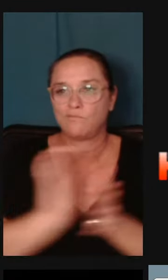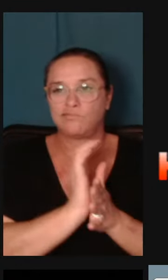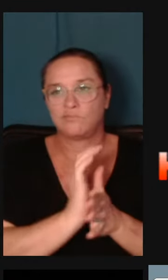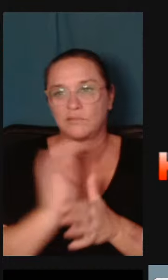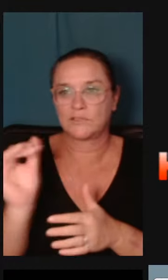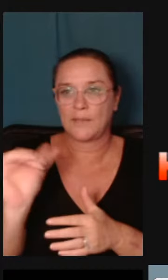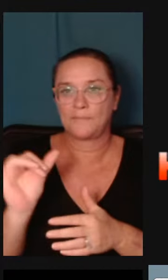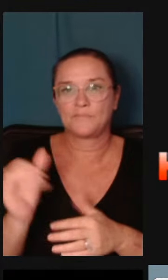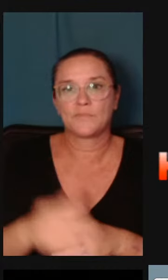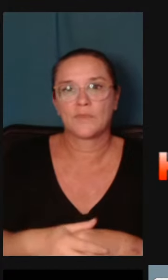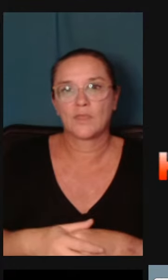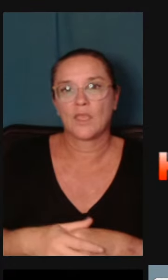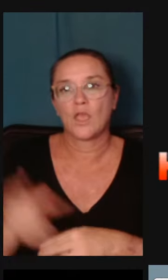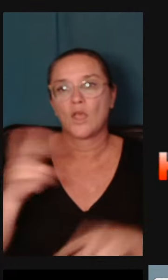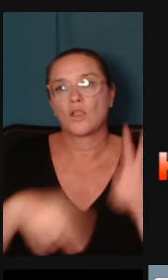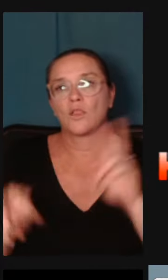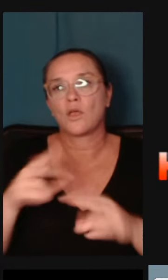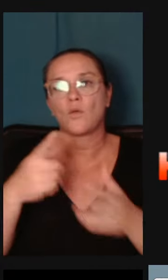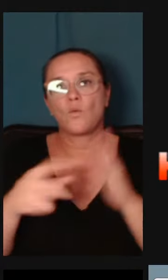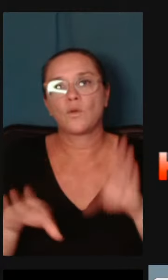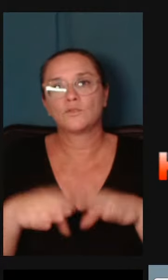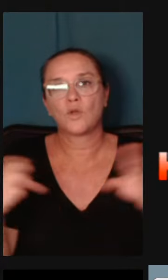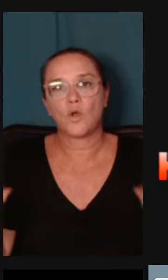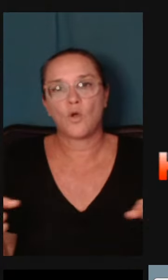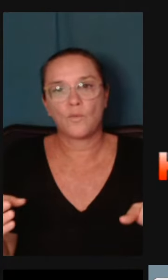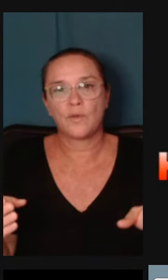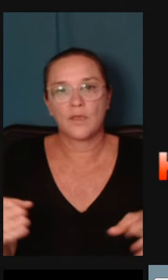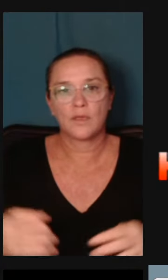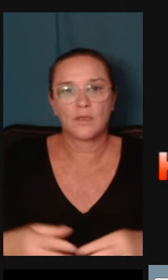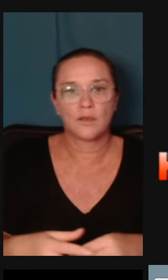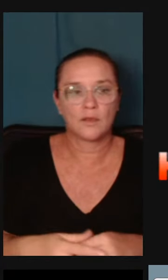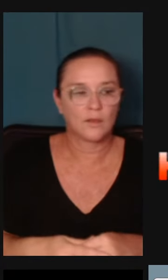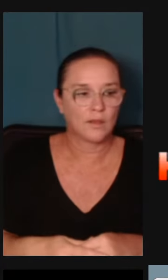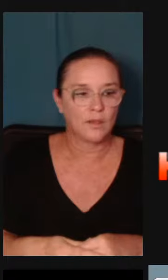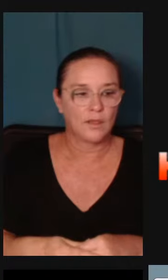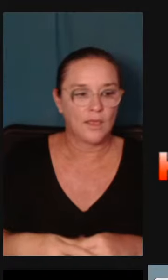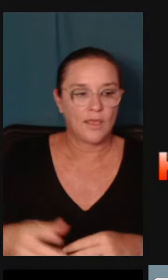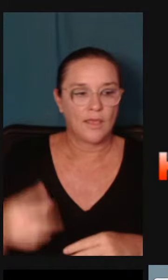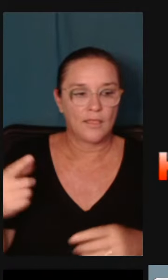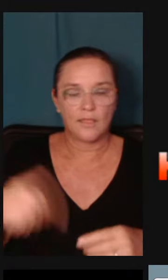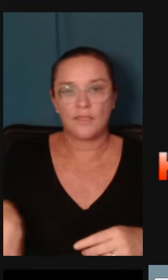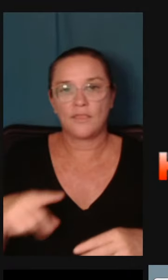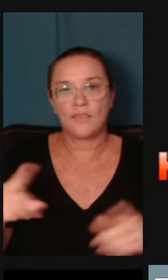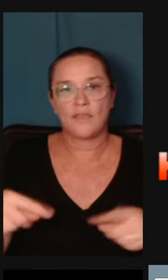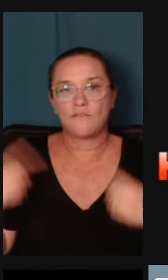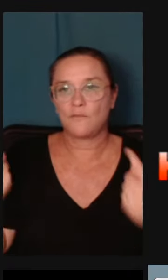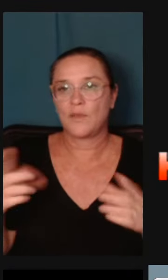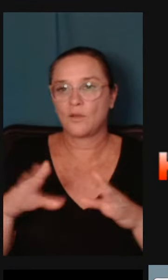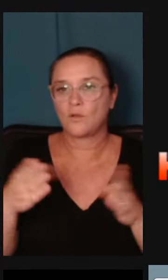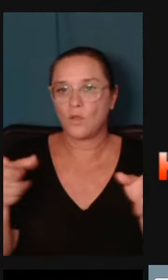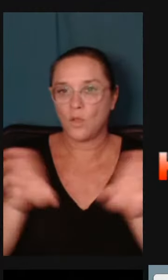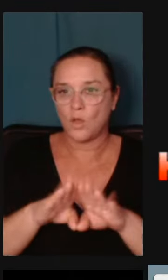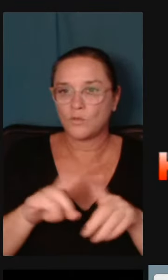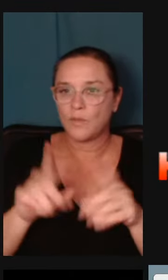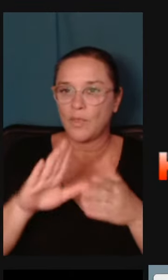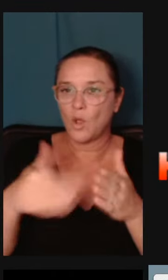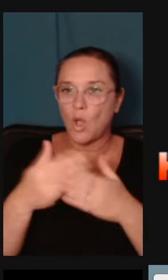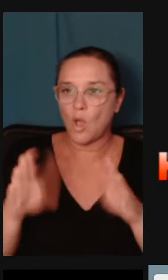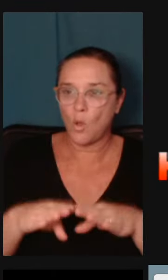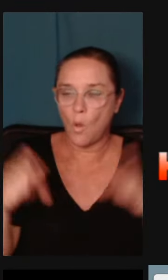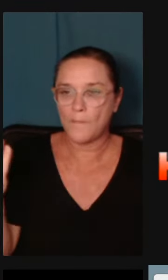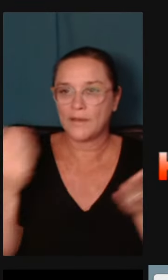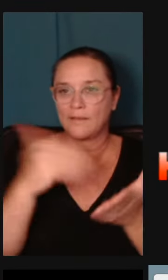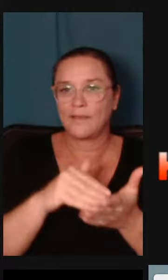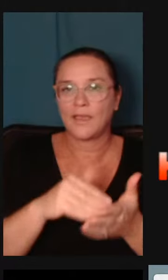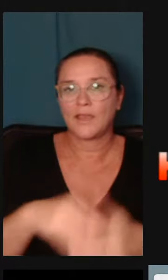at what is open. I have closure still up here as a reminder because they've been closed, but they are all back open again.